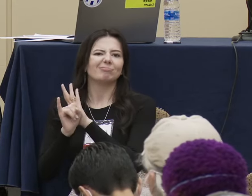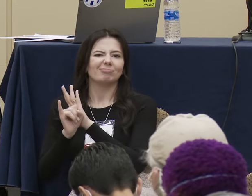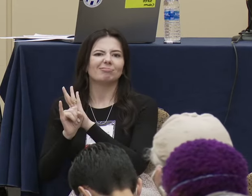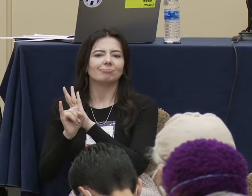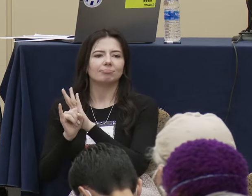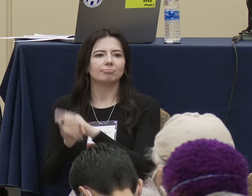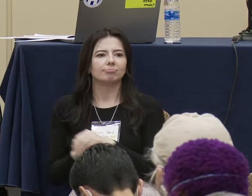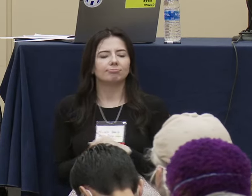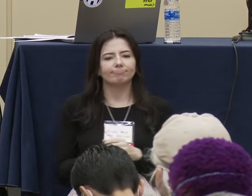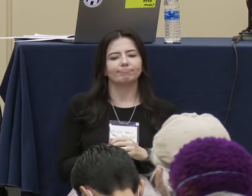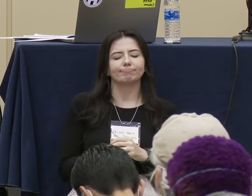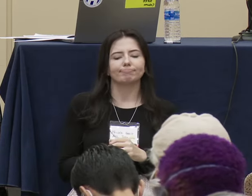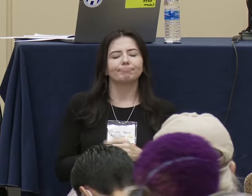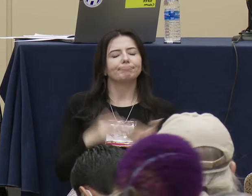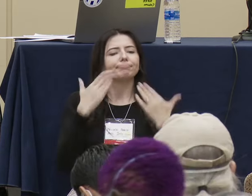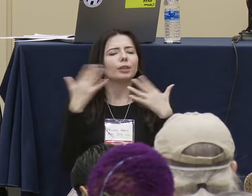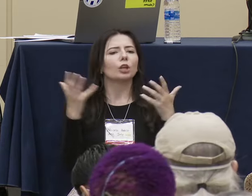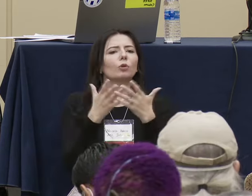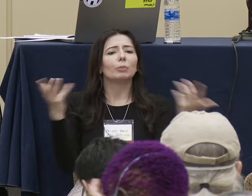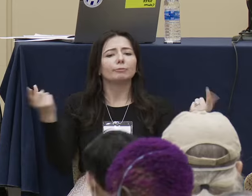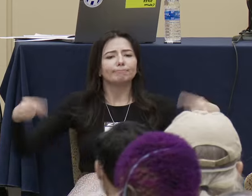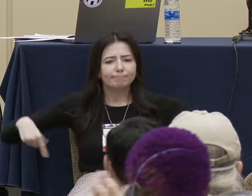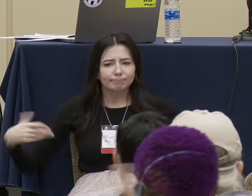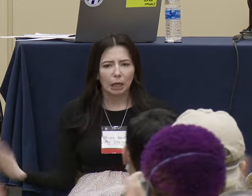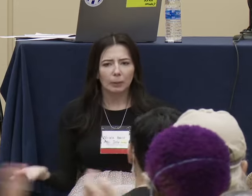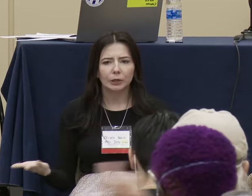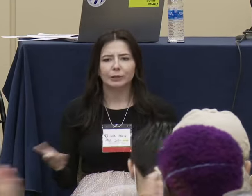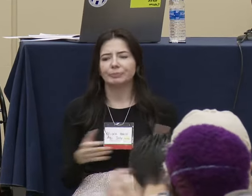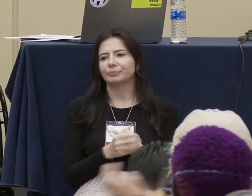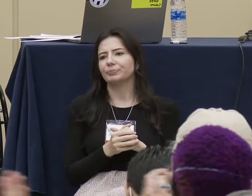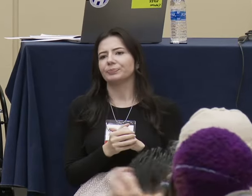So thank you very much for being here.